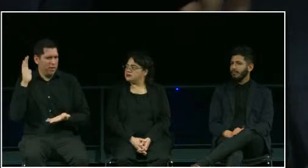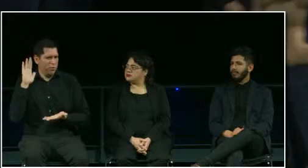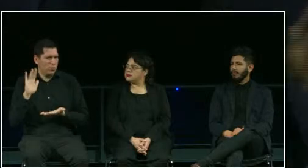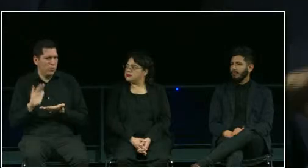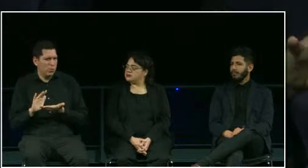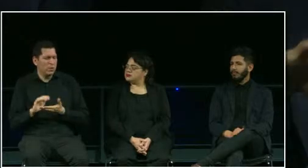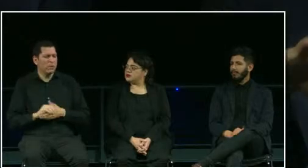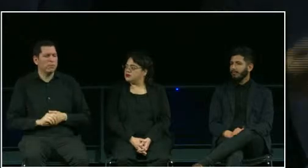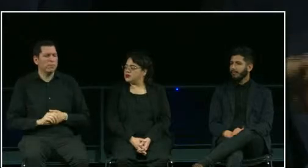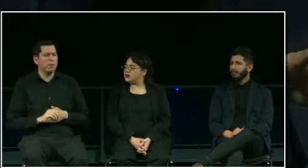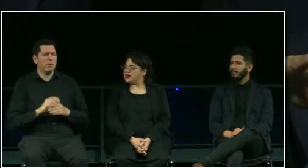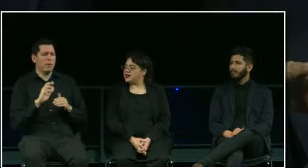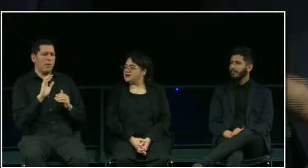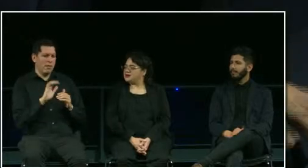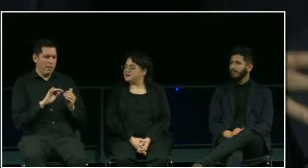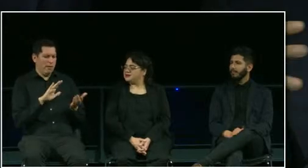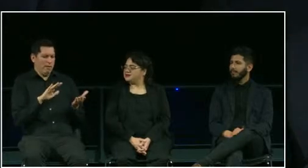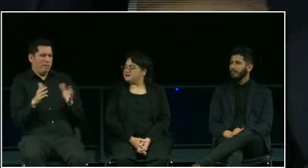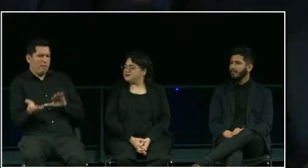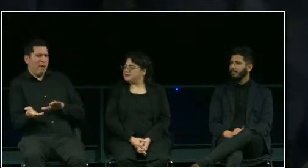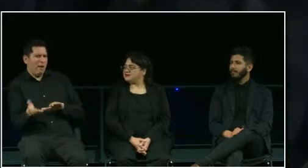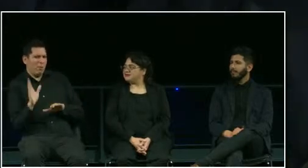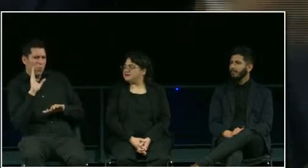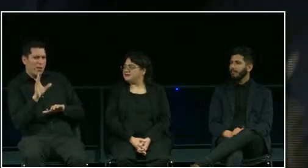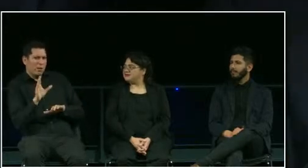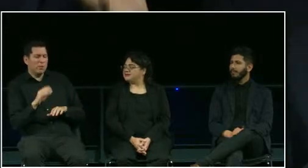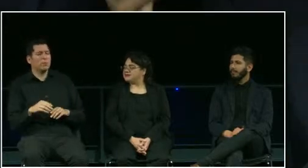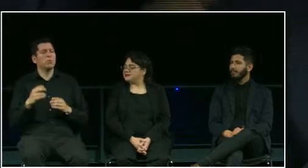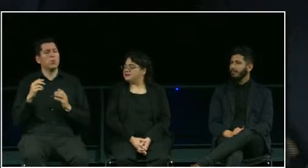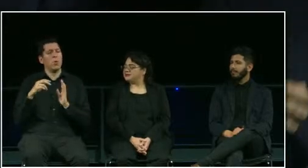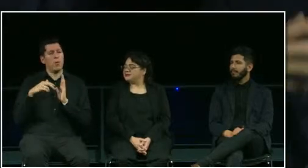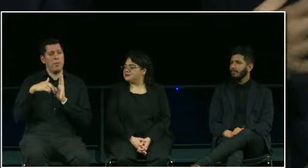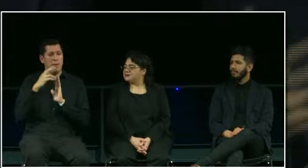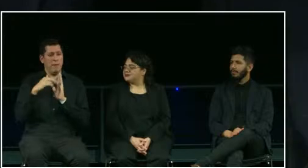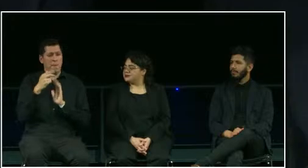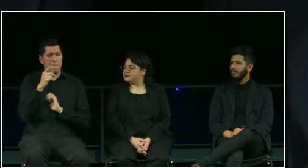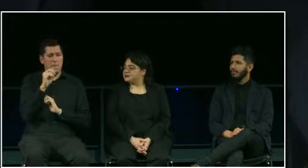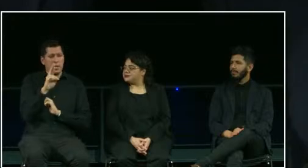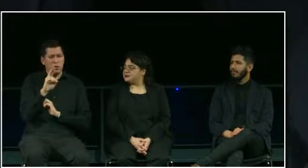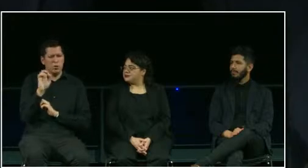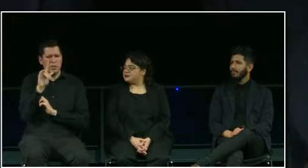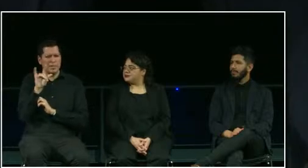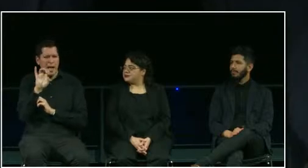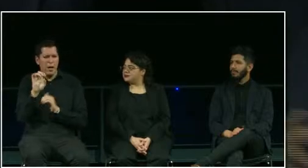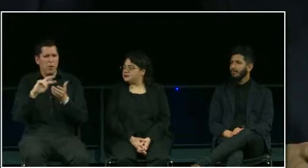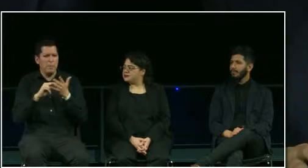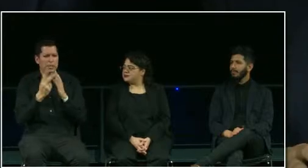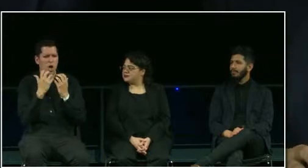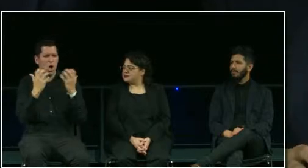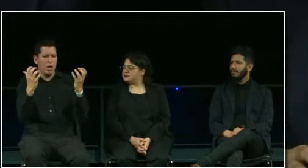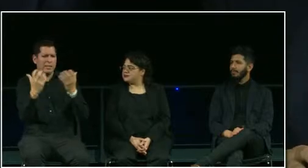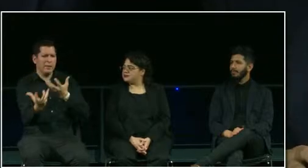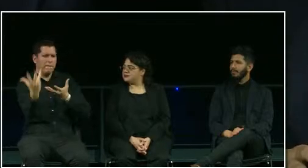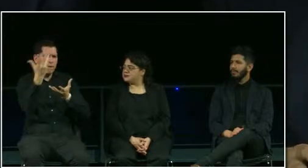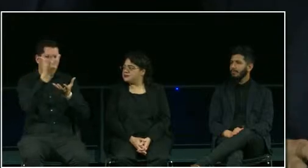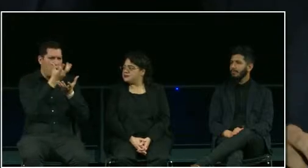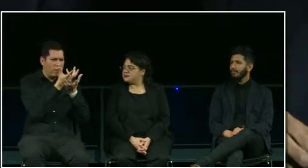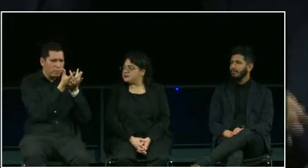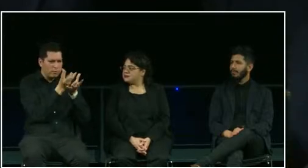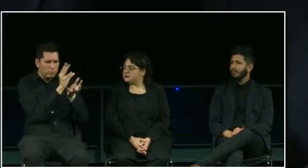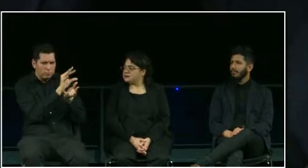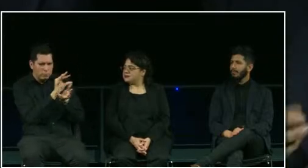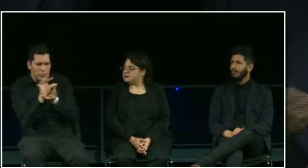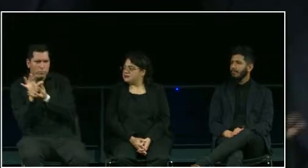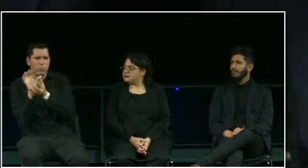We use the painterly style to feel like the audience has dropped right in. You're enjoying this ride with him.